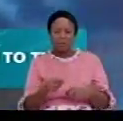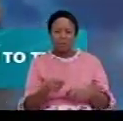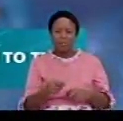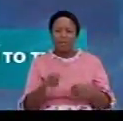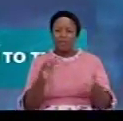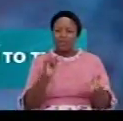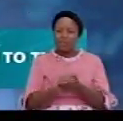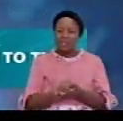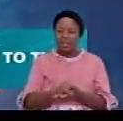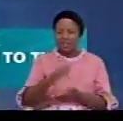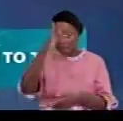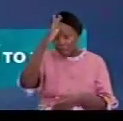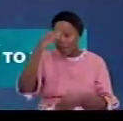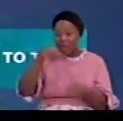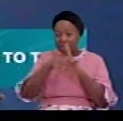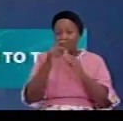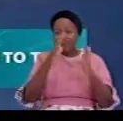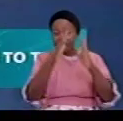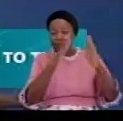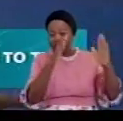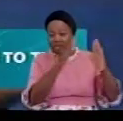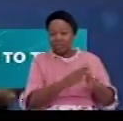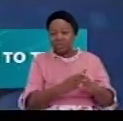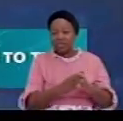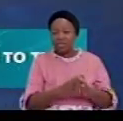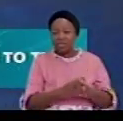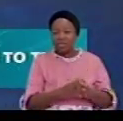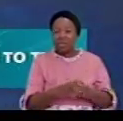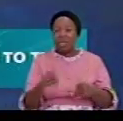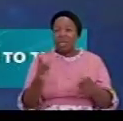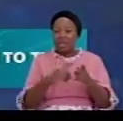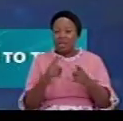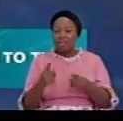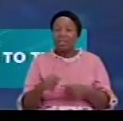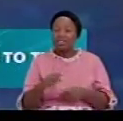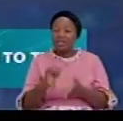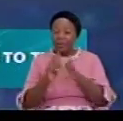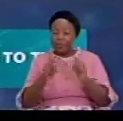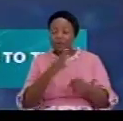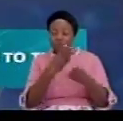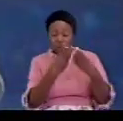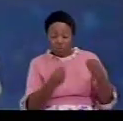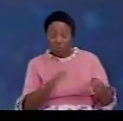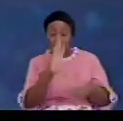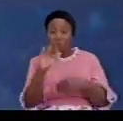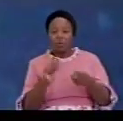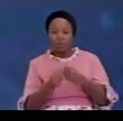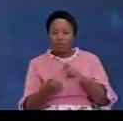papa in the village, and he will solve all your problems.